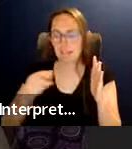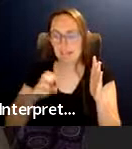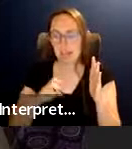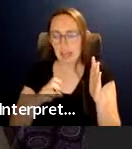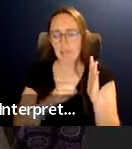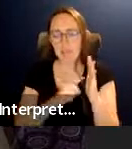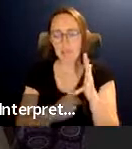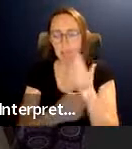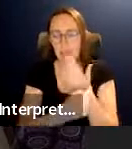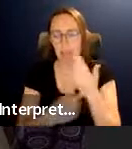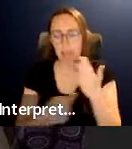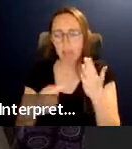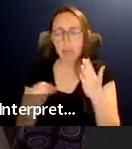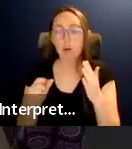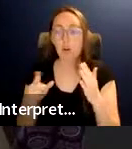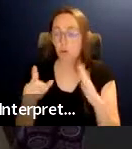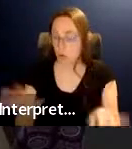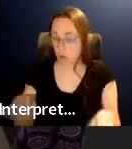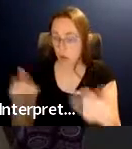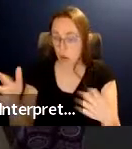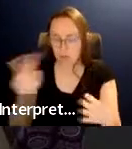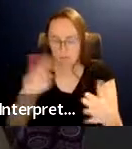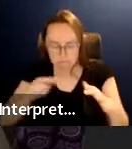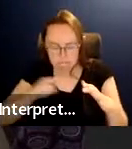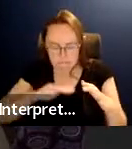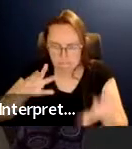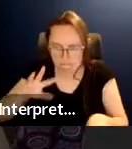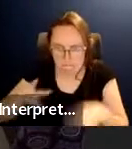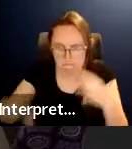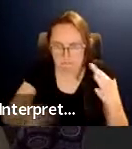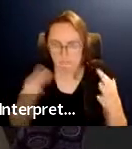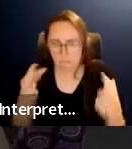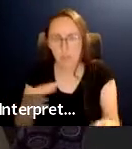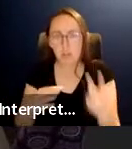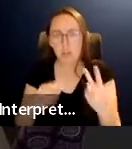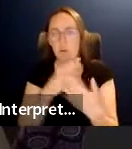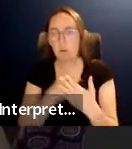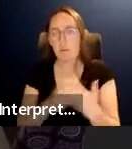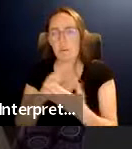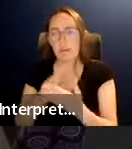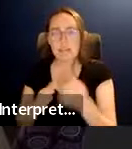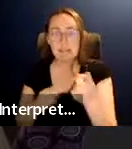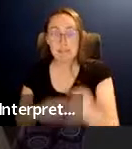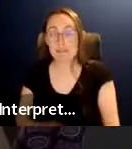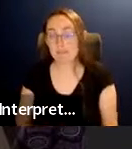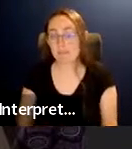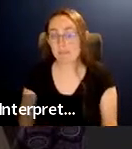I'm gonna give you a chance to grab those two pieces.